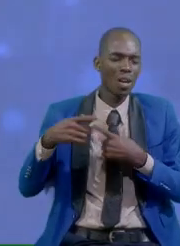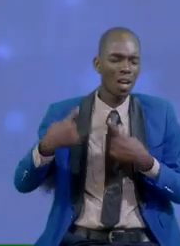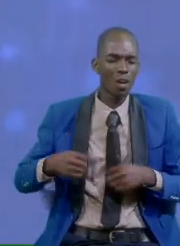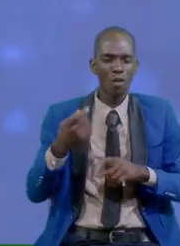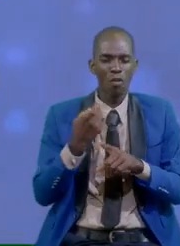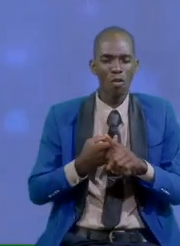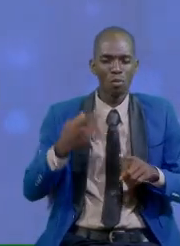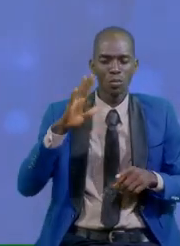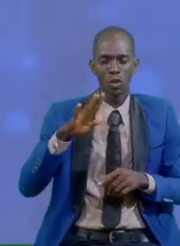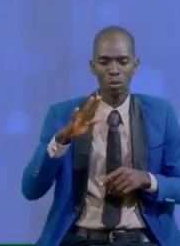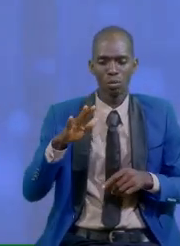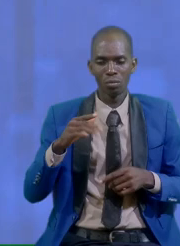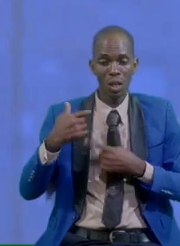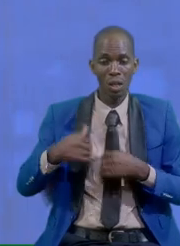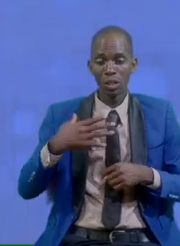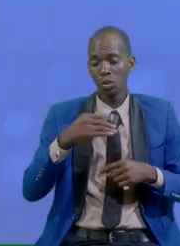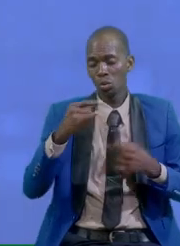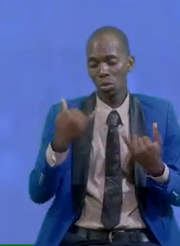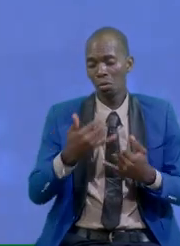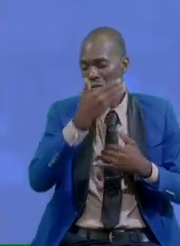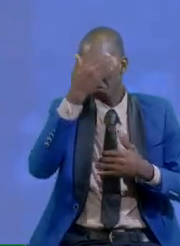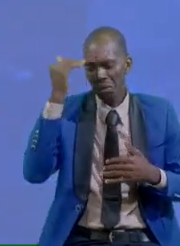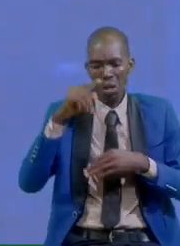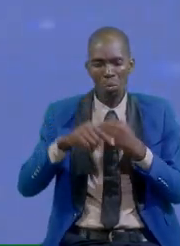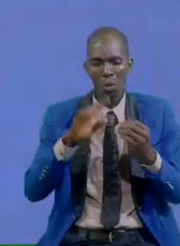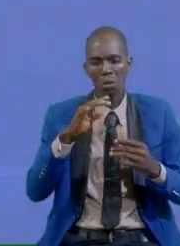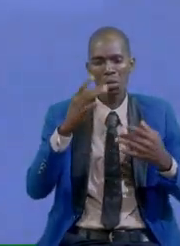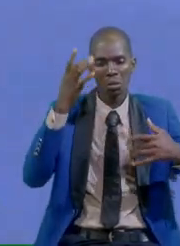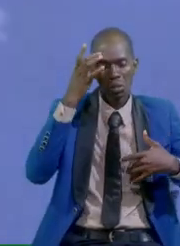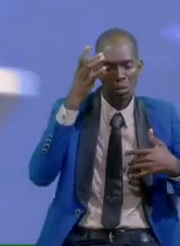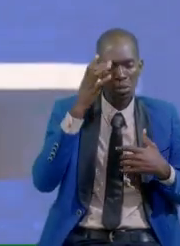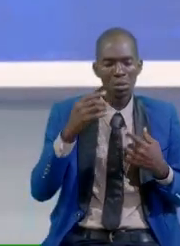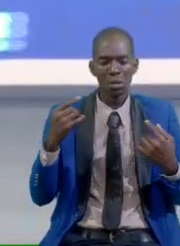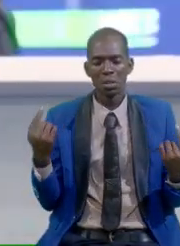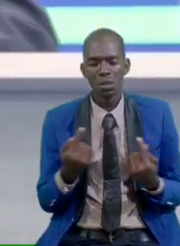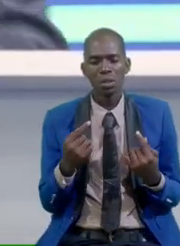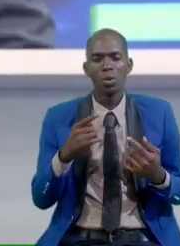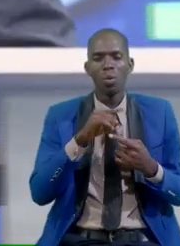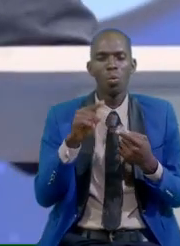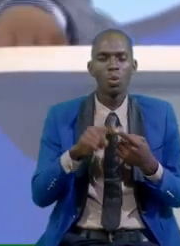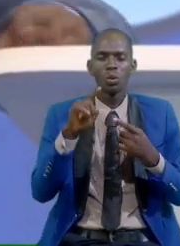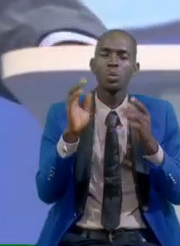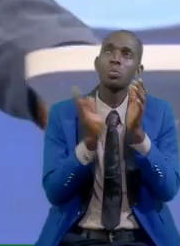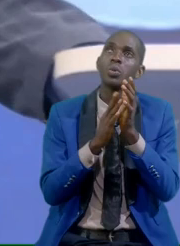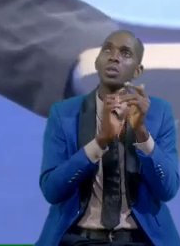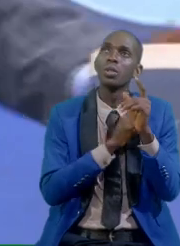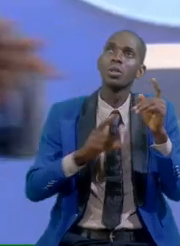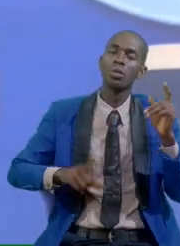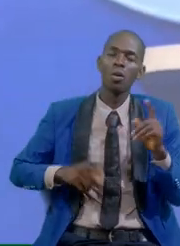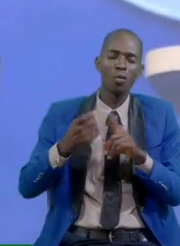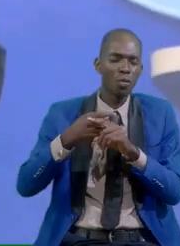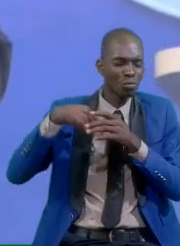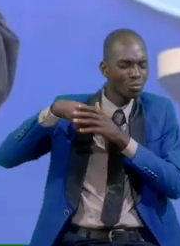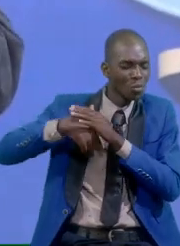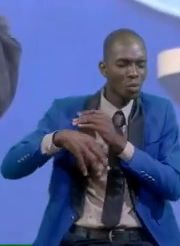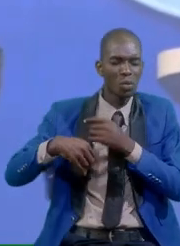about sin, you forget about shackles, when you are praising the Lord from the depth of your heart, the Almighty comes from heaven.